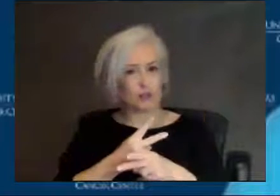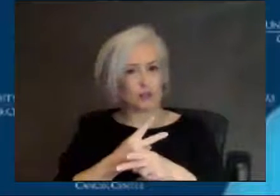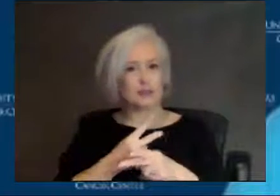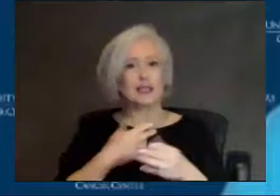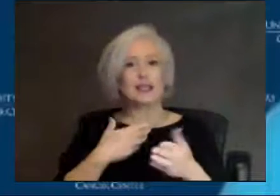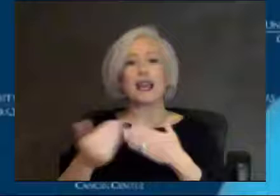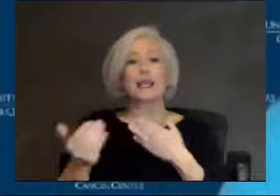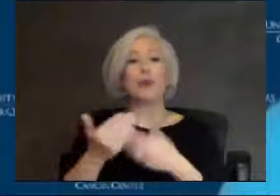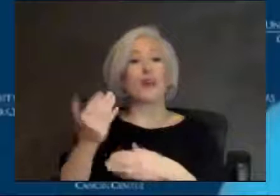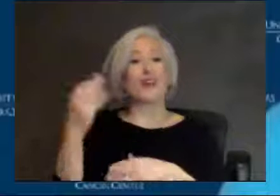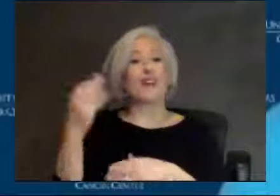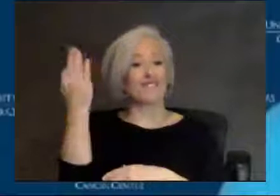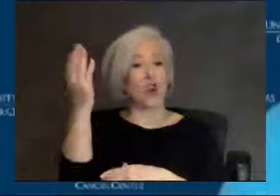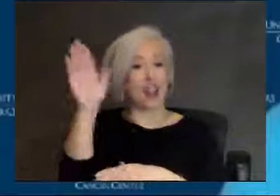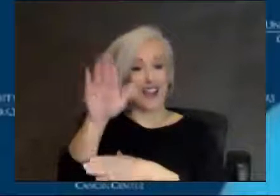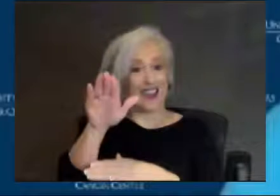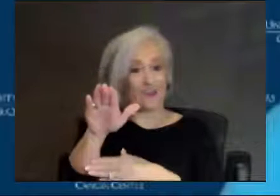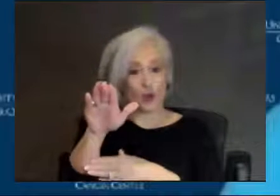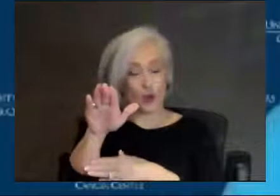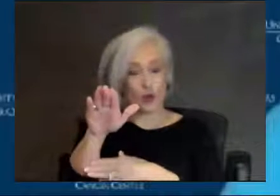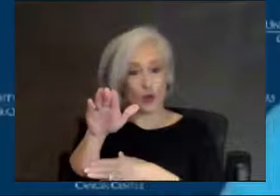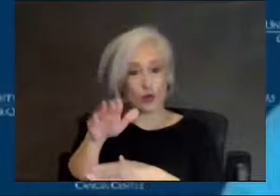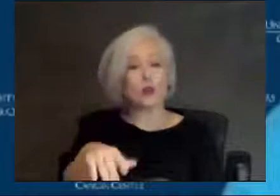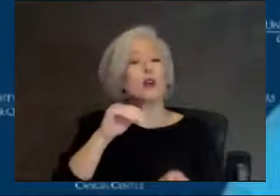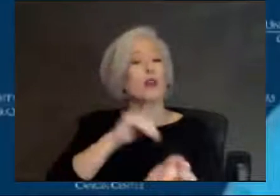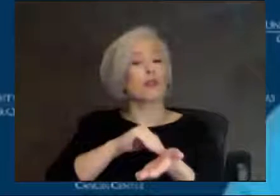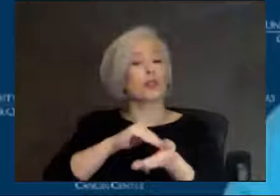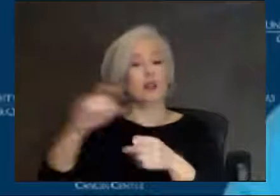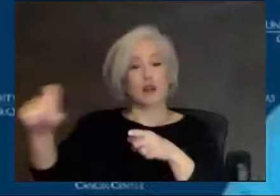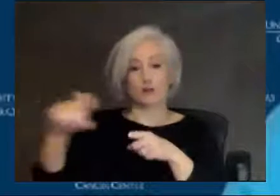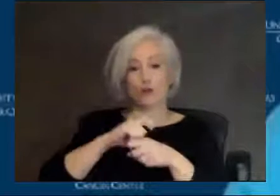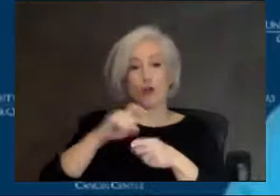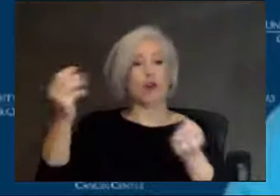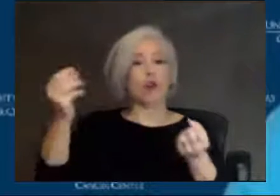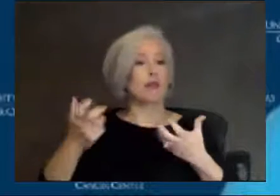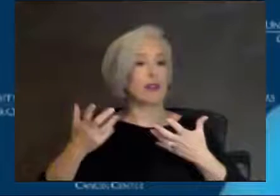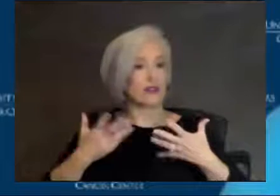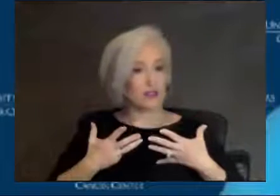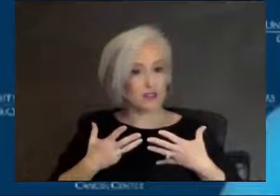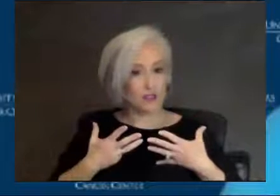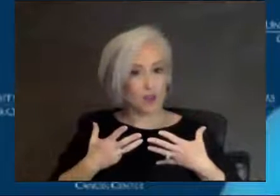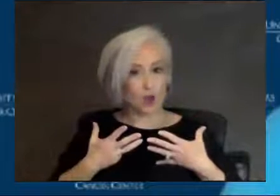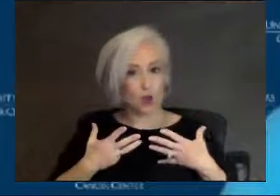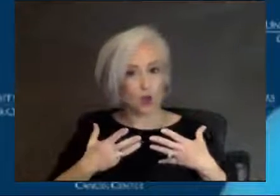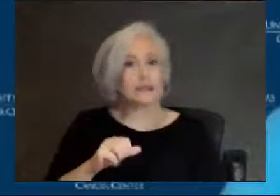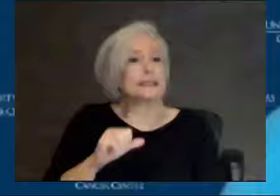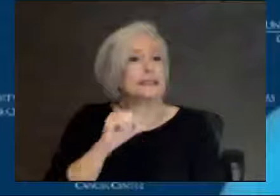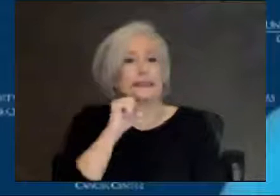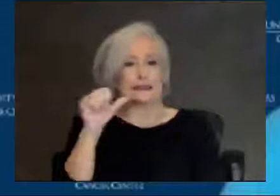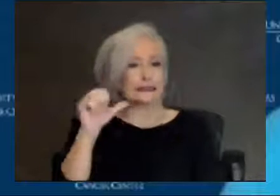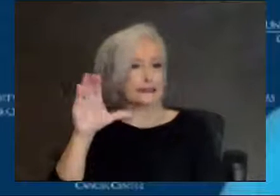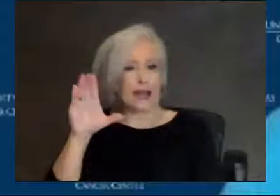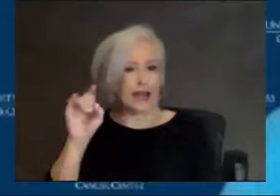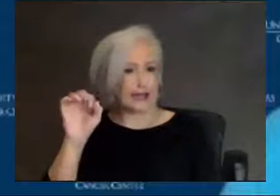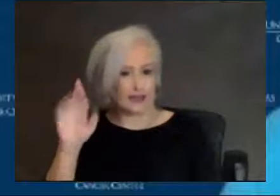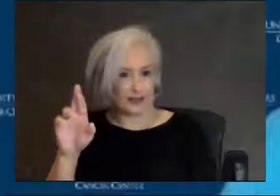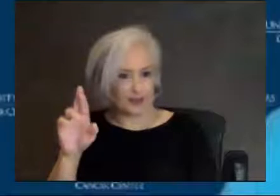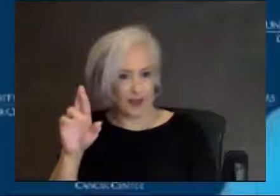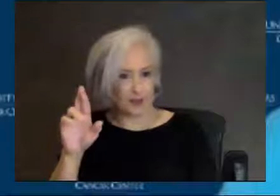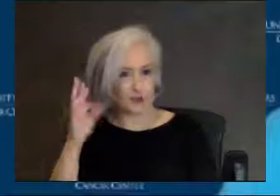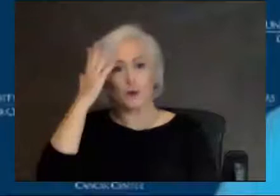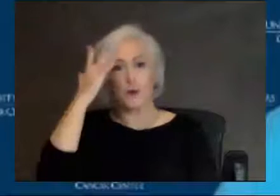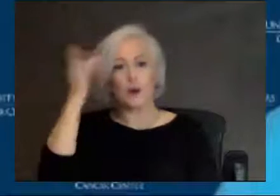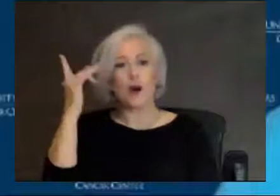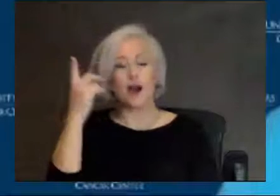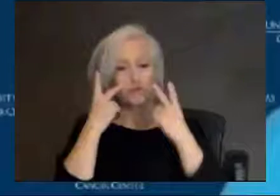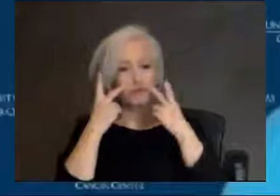and she said, I wanted to let you know that at least it's not cancer. We've gotten the results of the